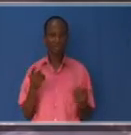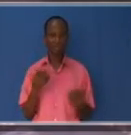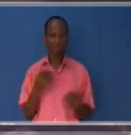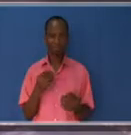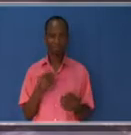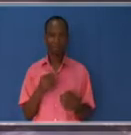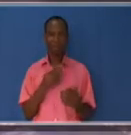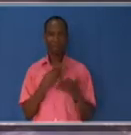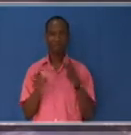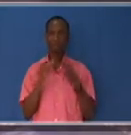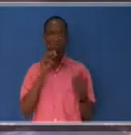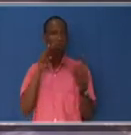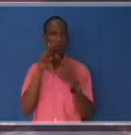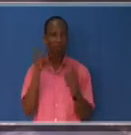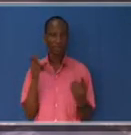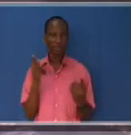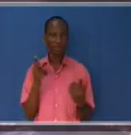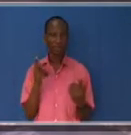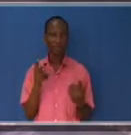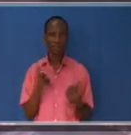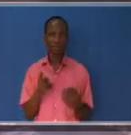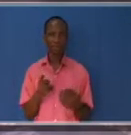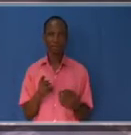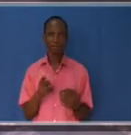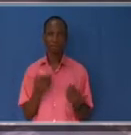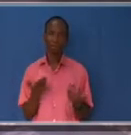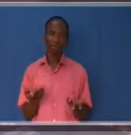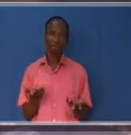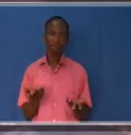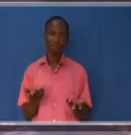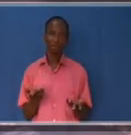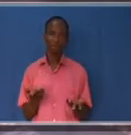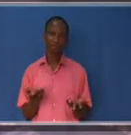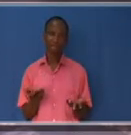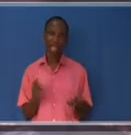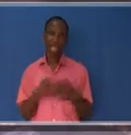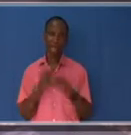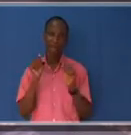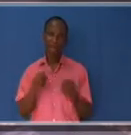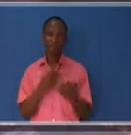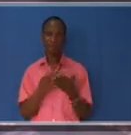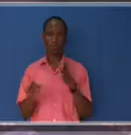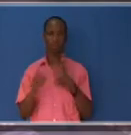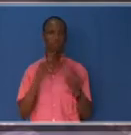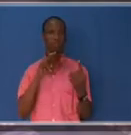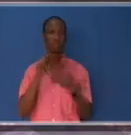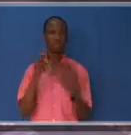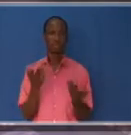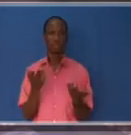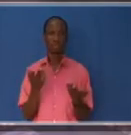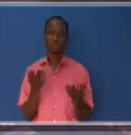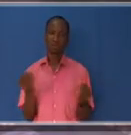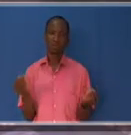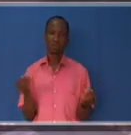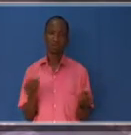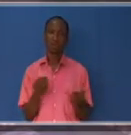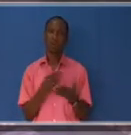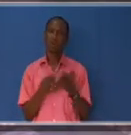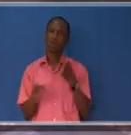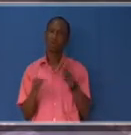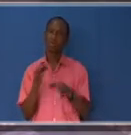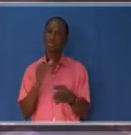Jesus? And those of you who follow that particular prophet, do you glorify Jesus? We know you don't.